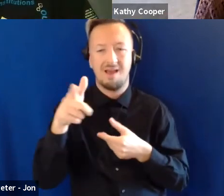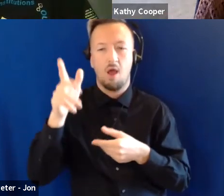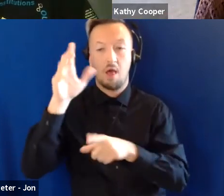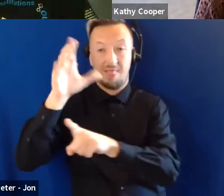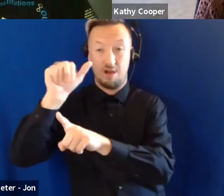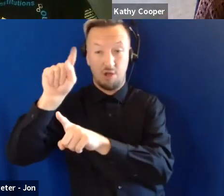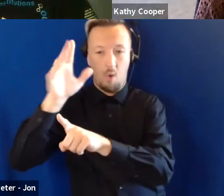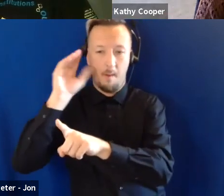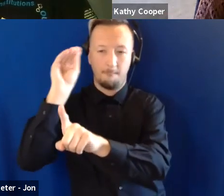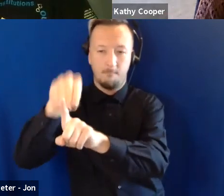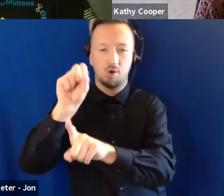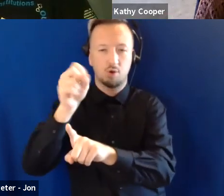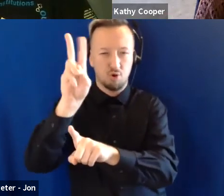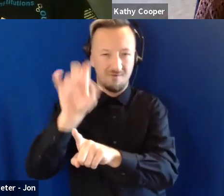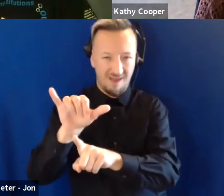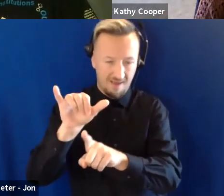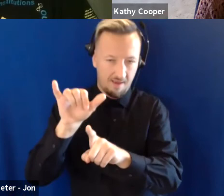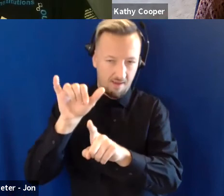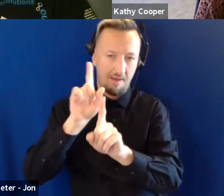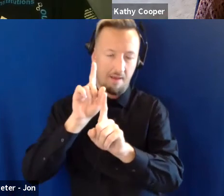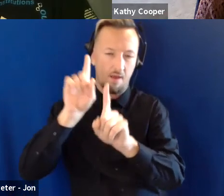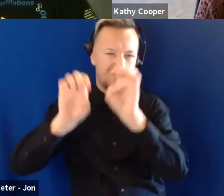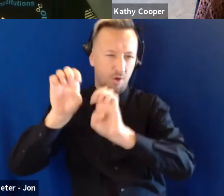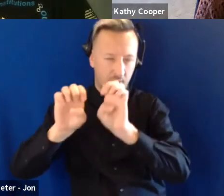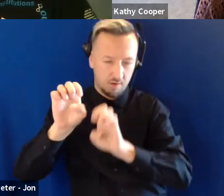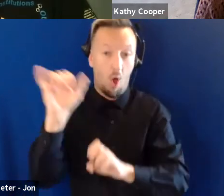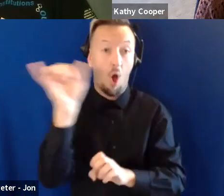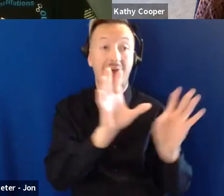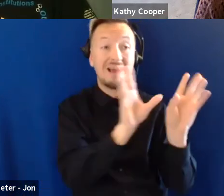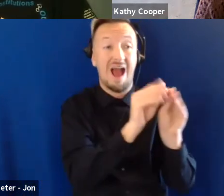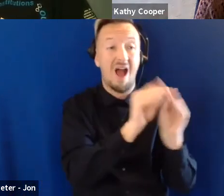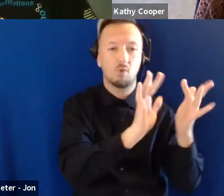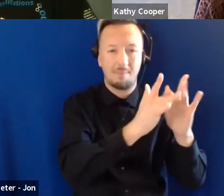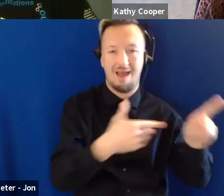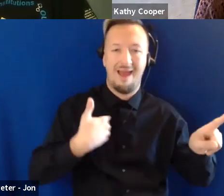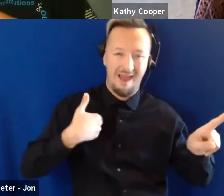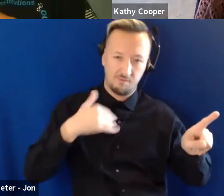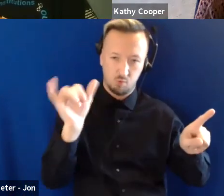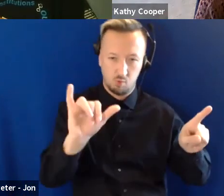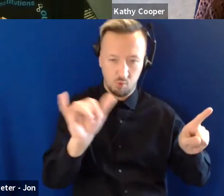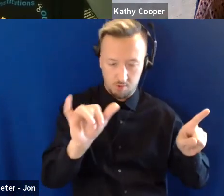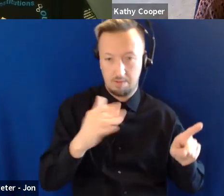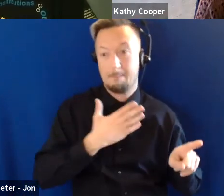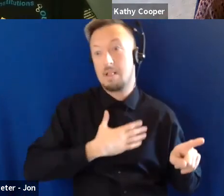It is also available on the conference website, so please take your